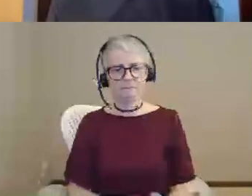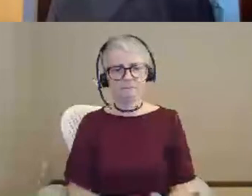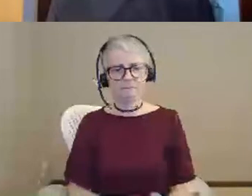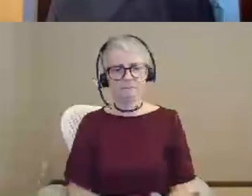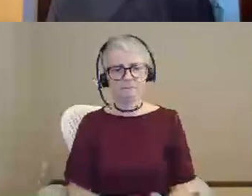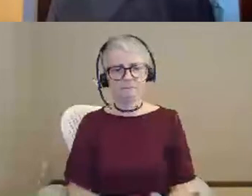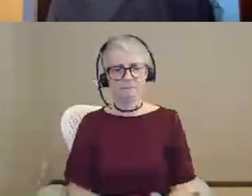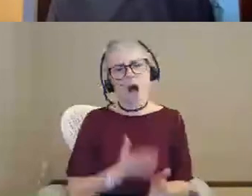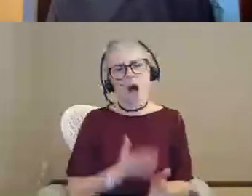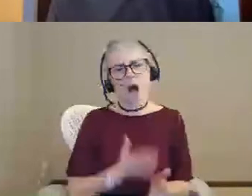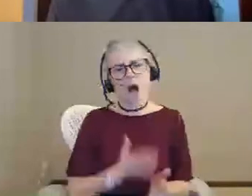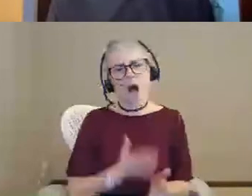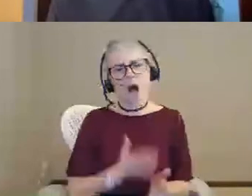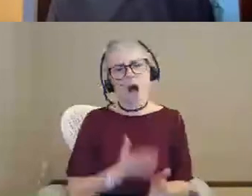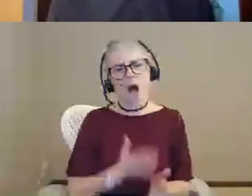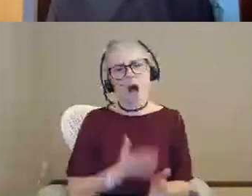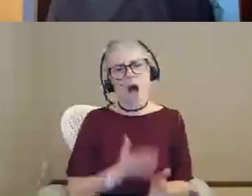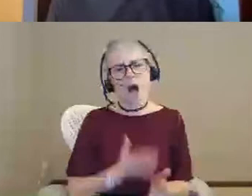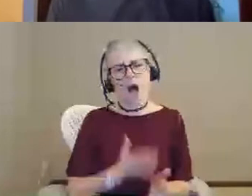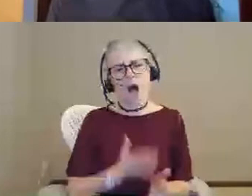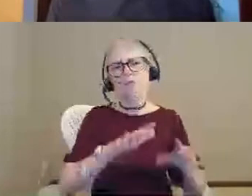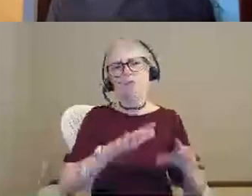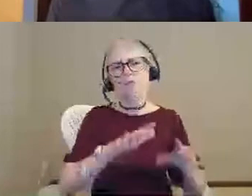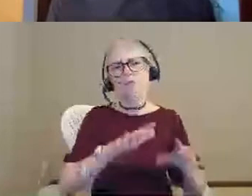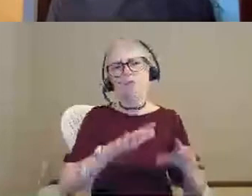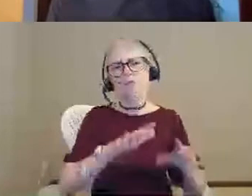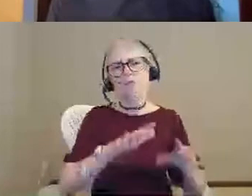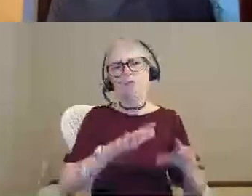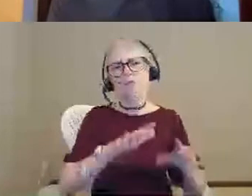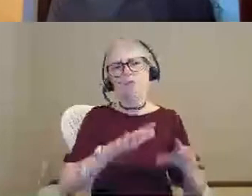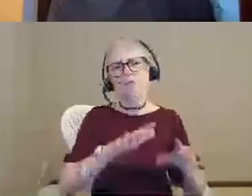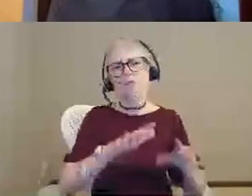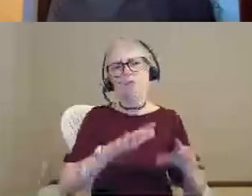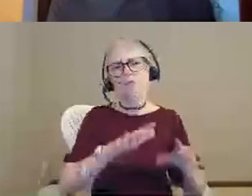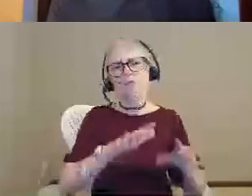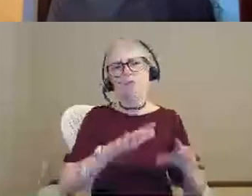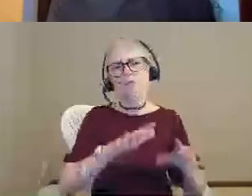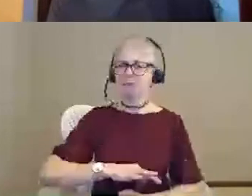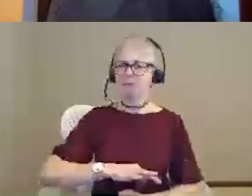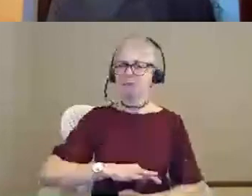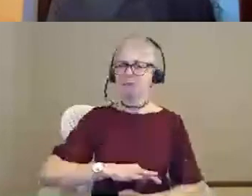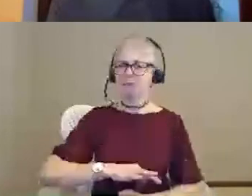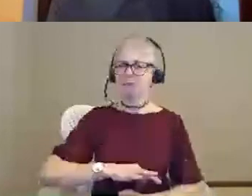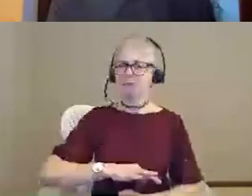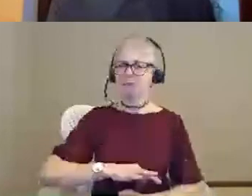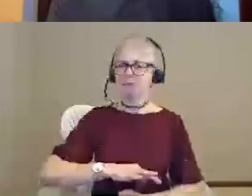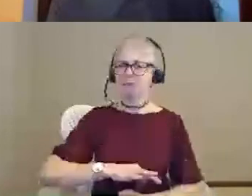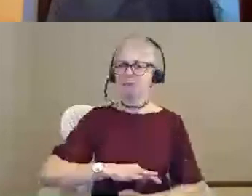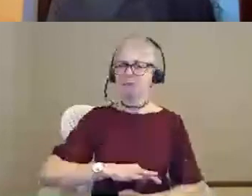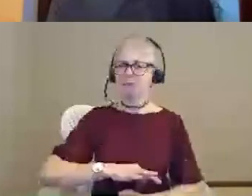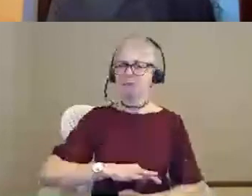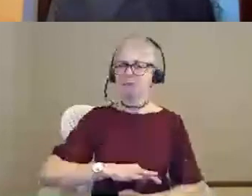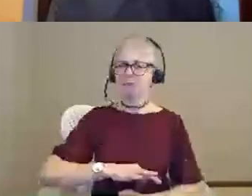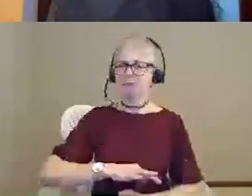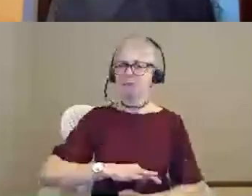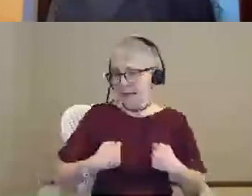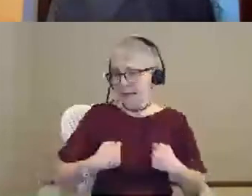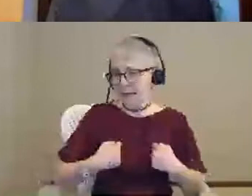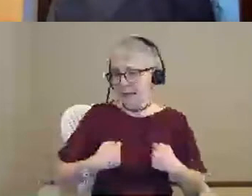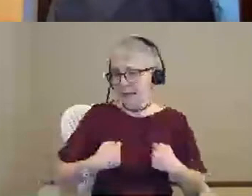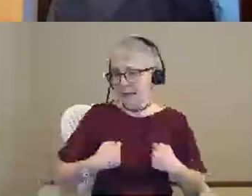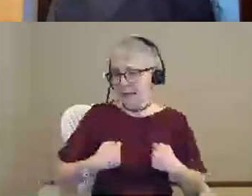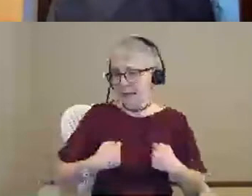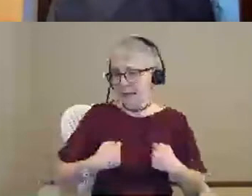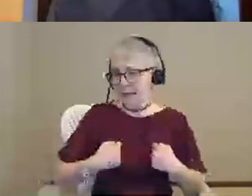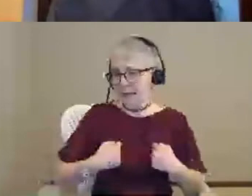side. And I think it's also good for custom content companies like me. Right now, the fact that we do a lot in accessibility is a competitive